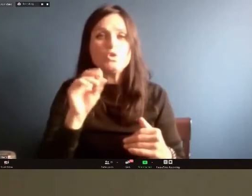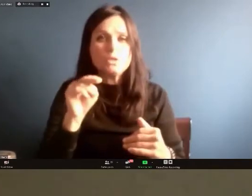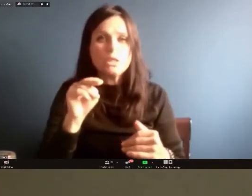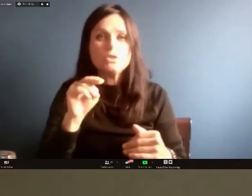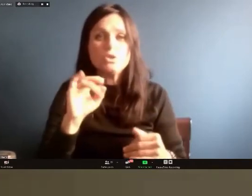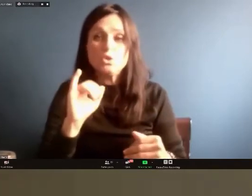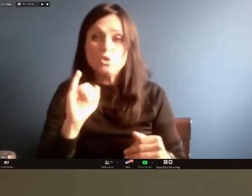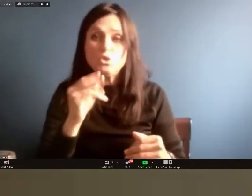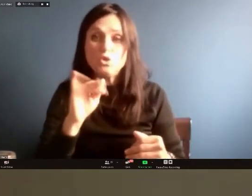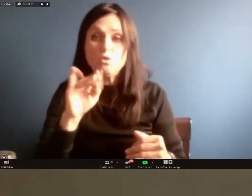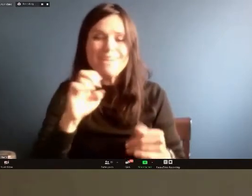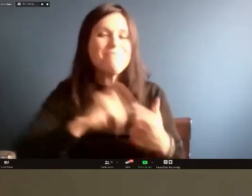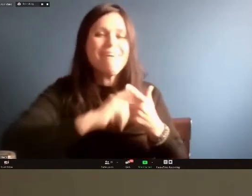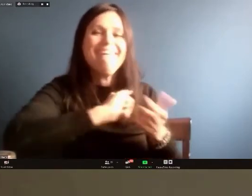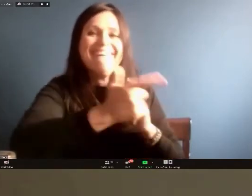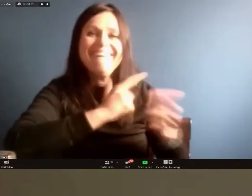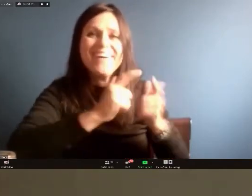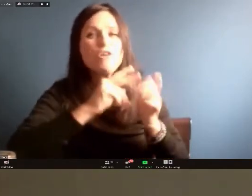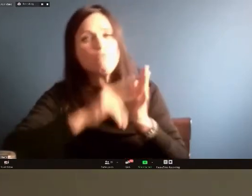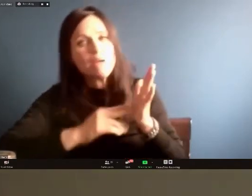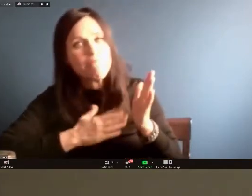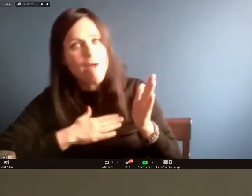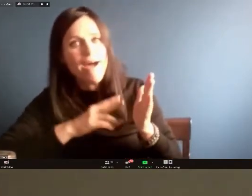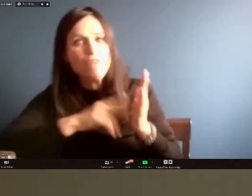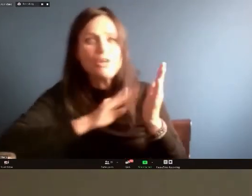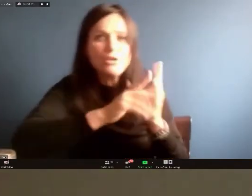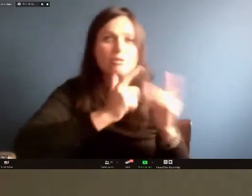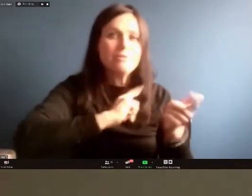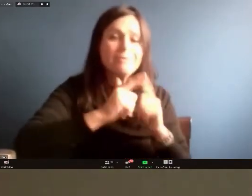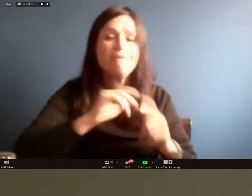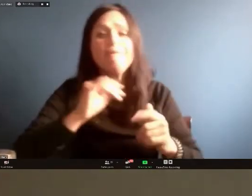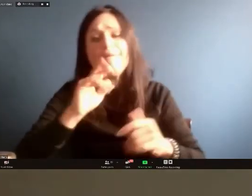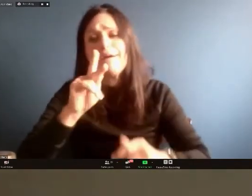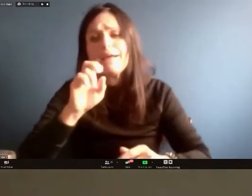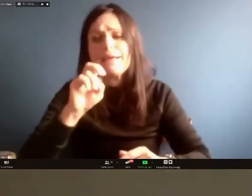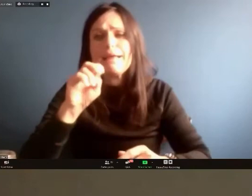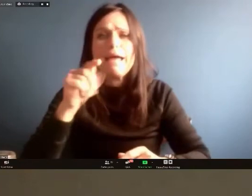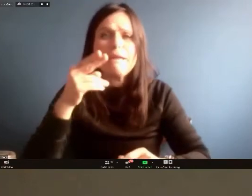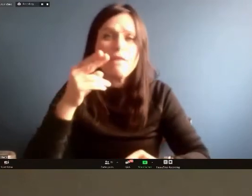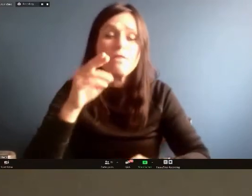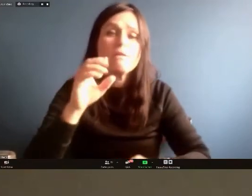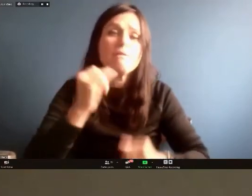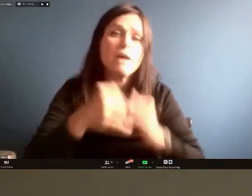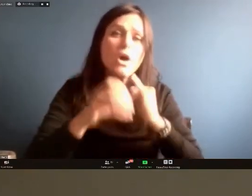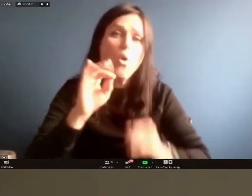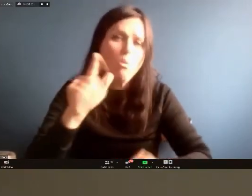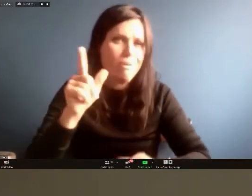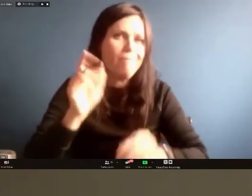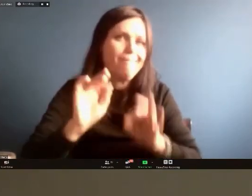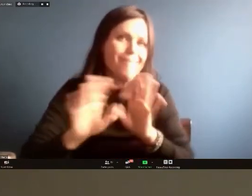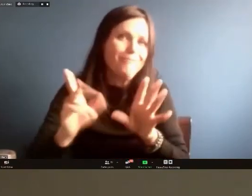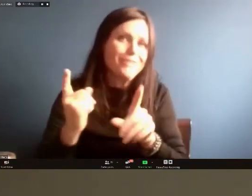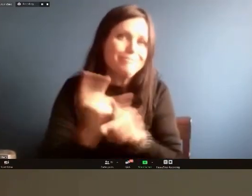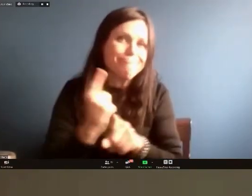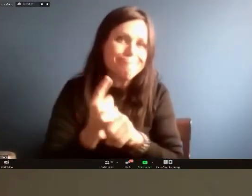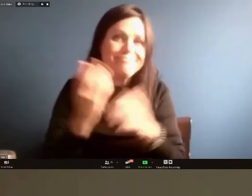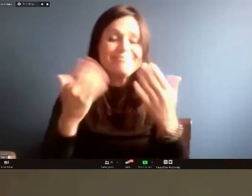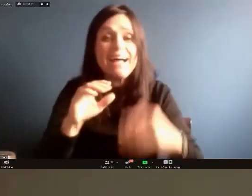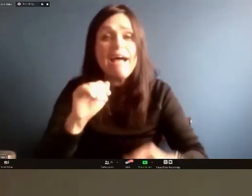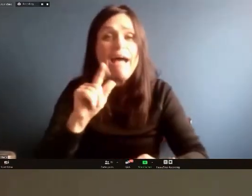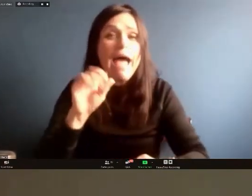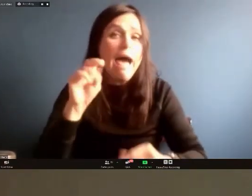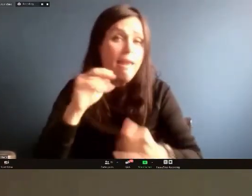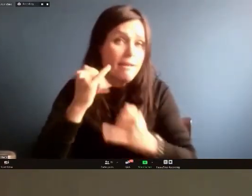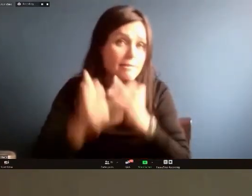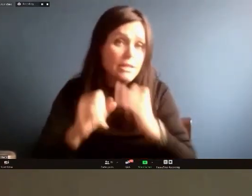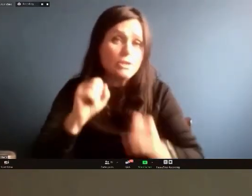other's manuscripts. I think she's a fabulous writer. Kenneth Opel, obviously. Alan Stratton,